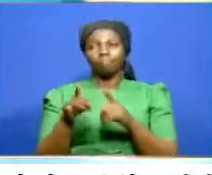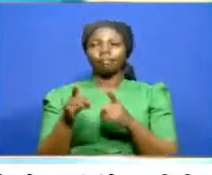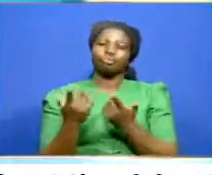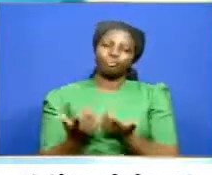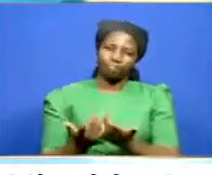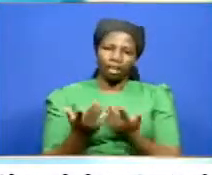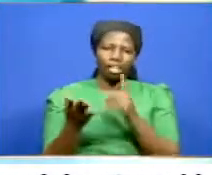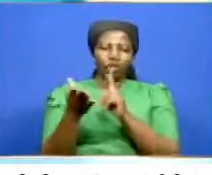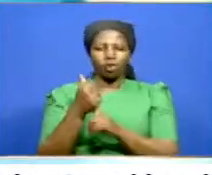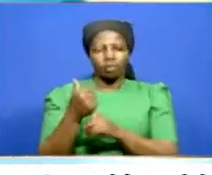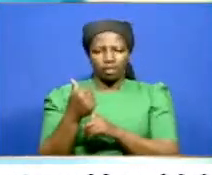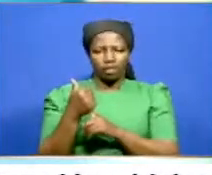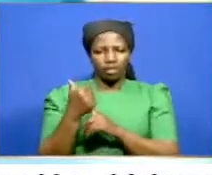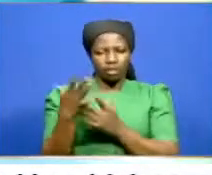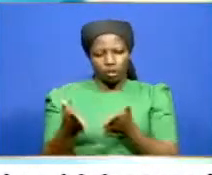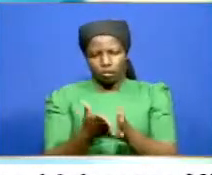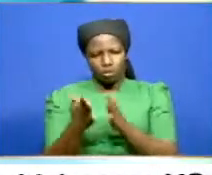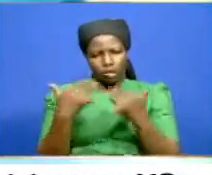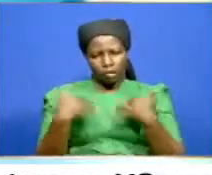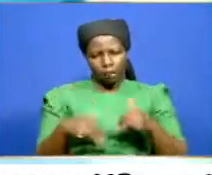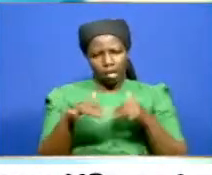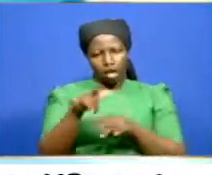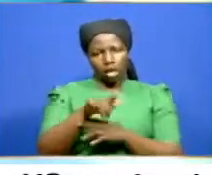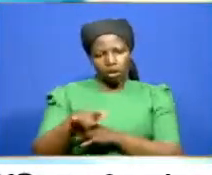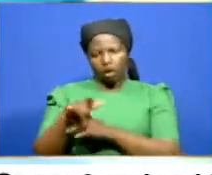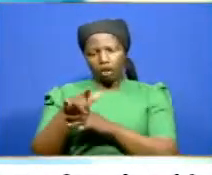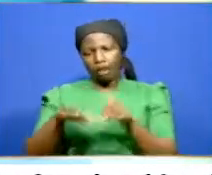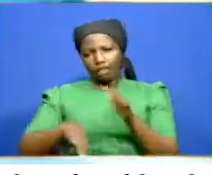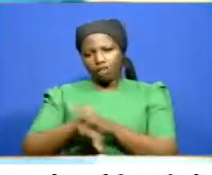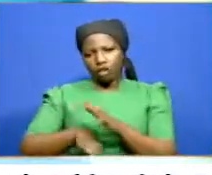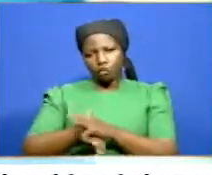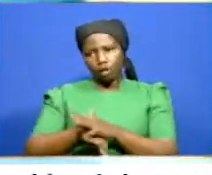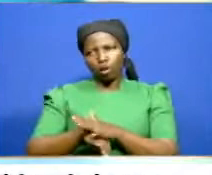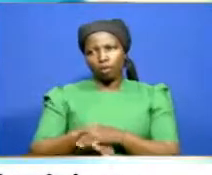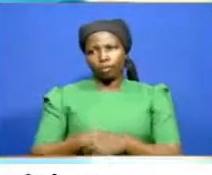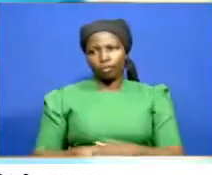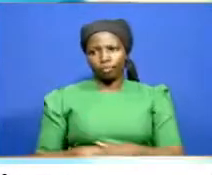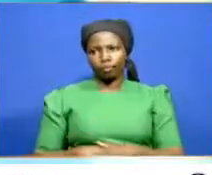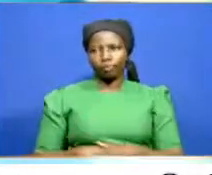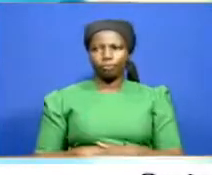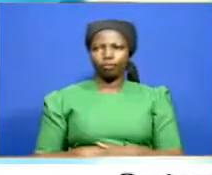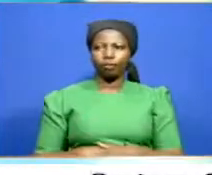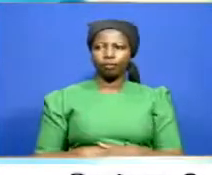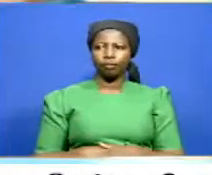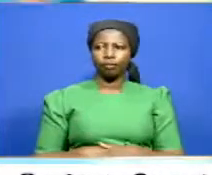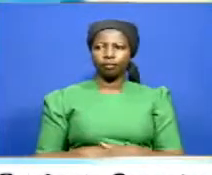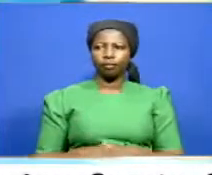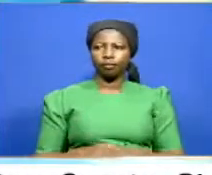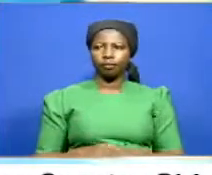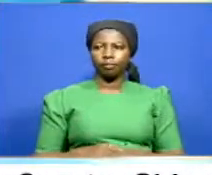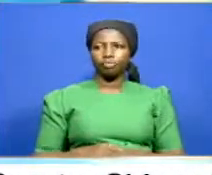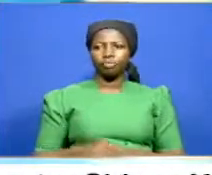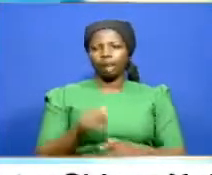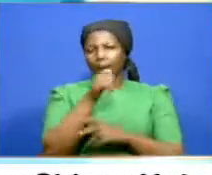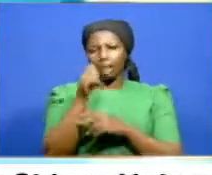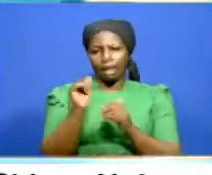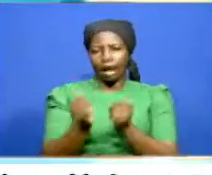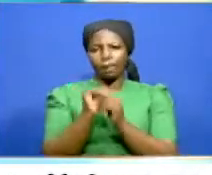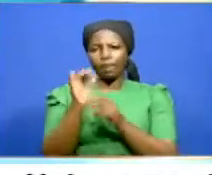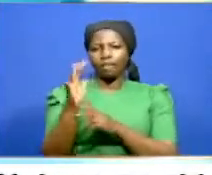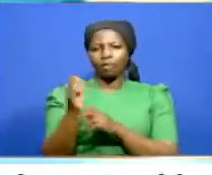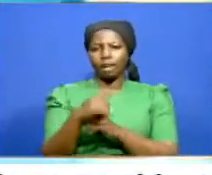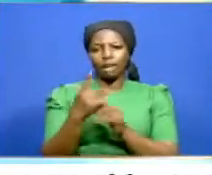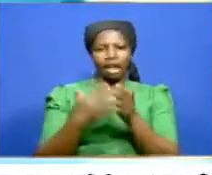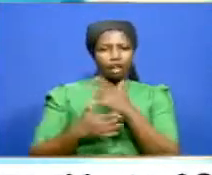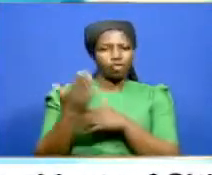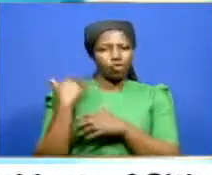I had dreams of playing for certain specific clubs, and it came to materialize. In fact, the last one just came 5 months ago, and I officially got down